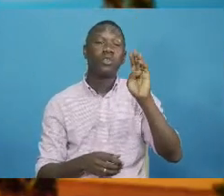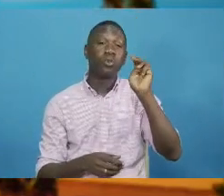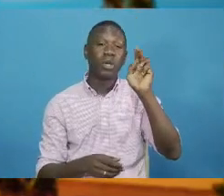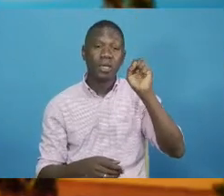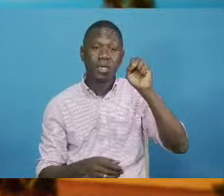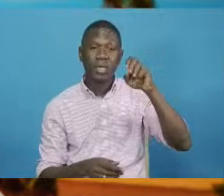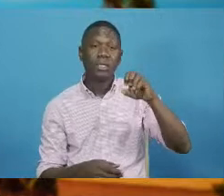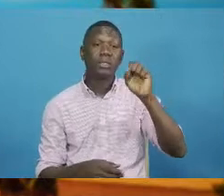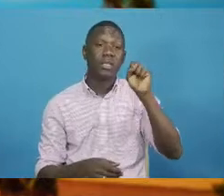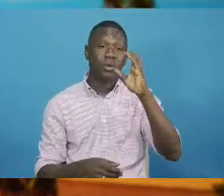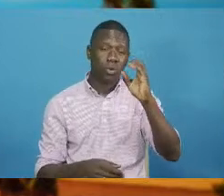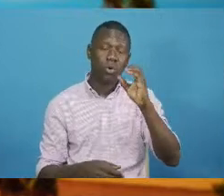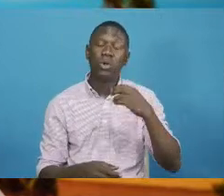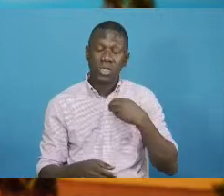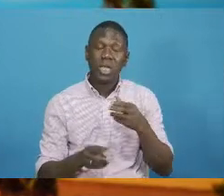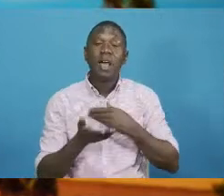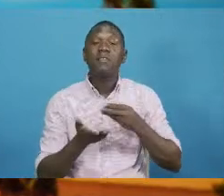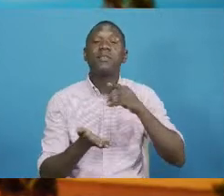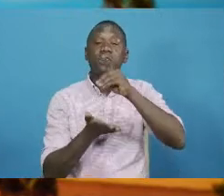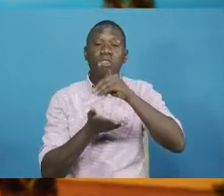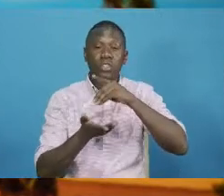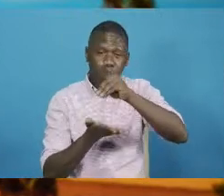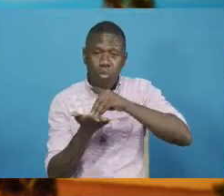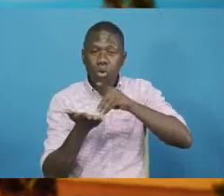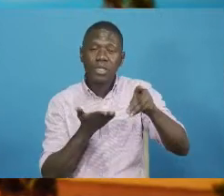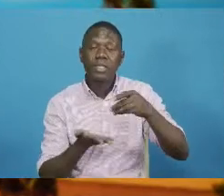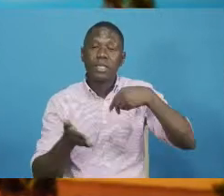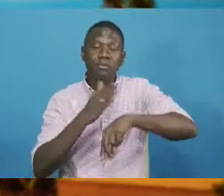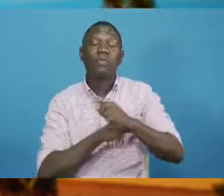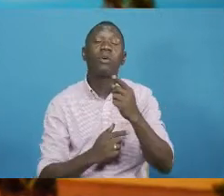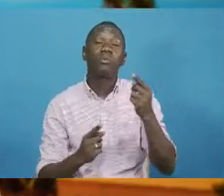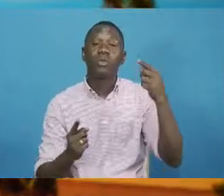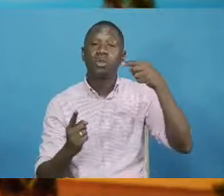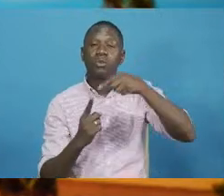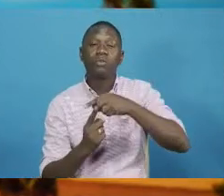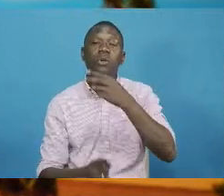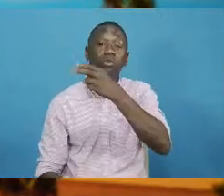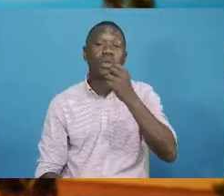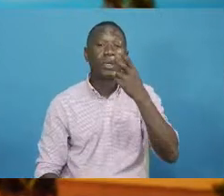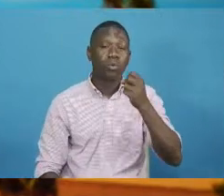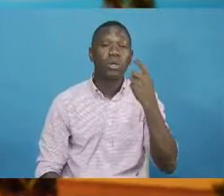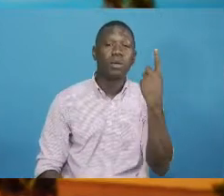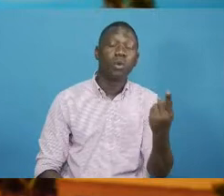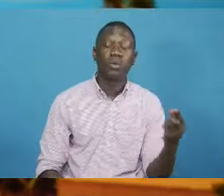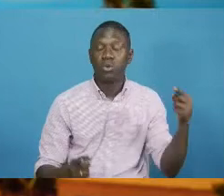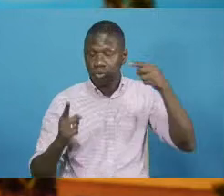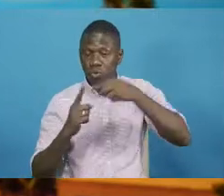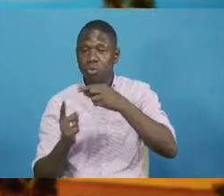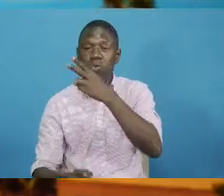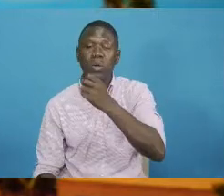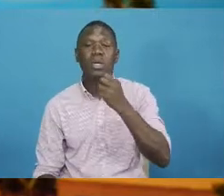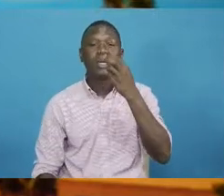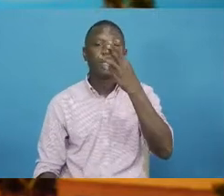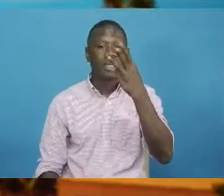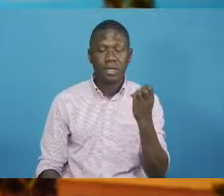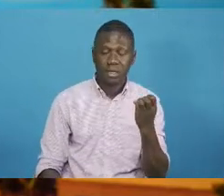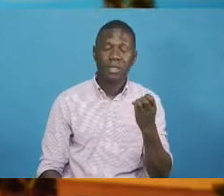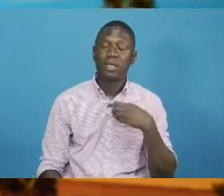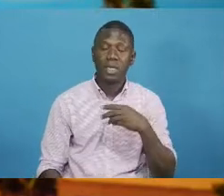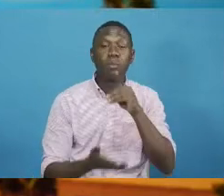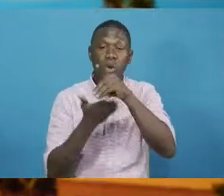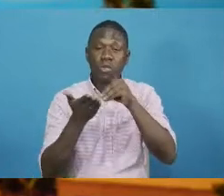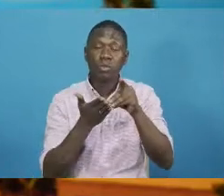Vocational Education and Training Policy 2021 to 2030. The policy will empower youths through technical and vocational